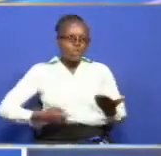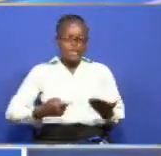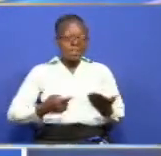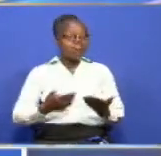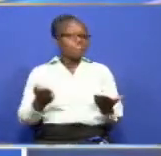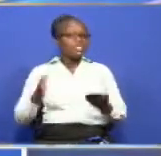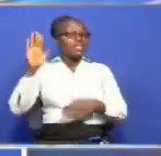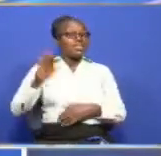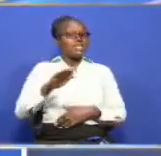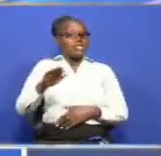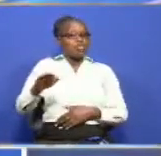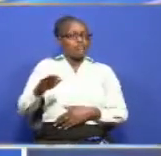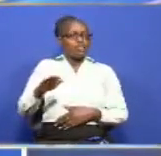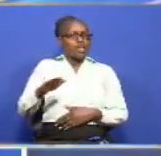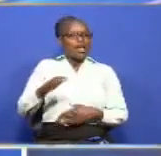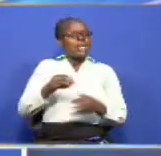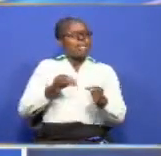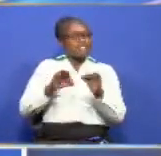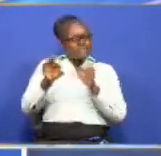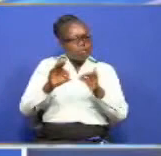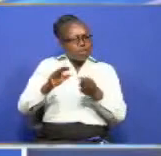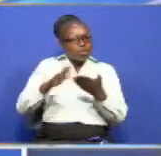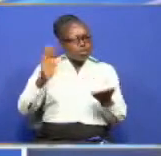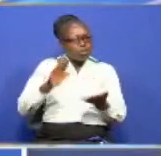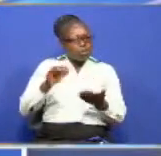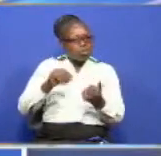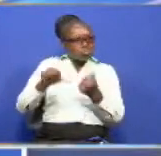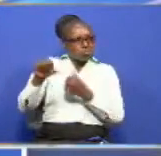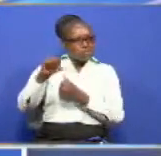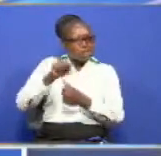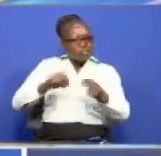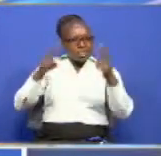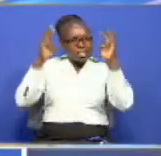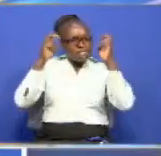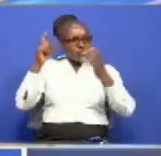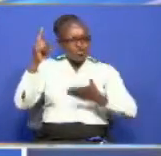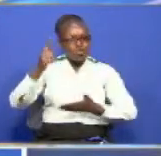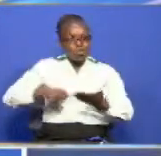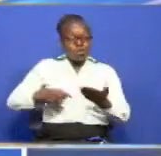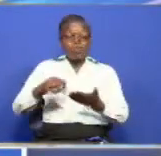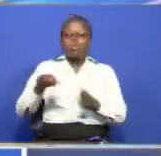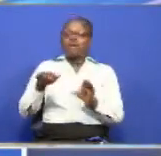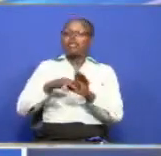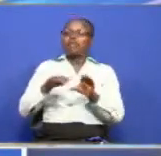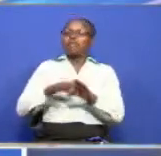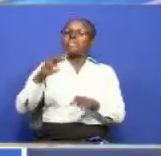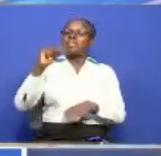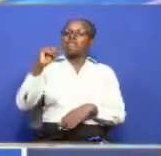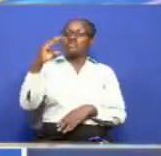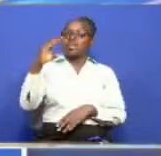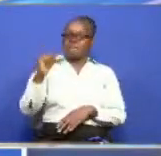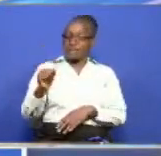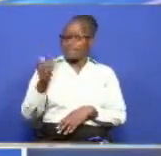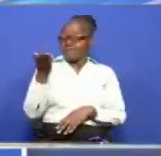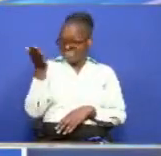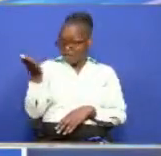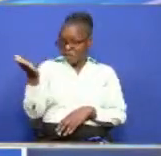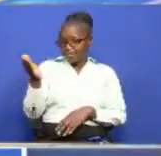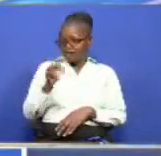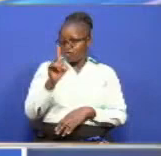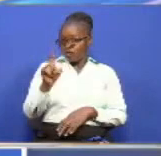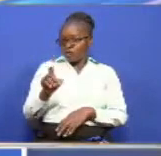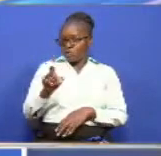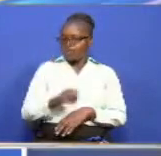Assembly. What more can you tell us, and what are the issues that are being raised by the members of the County Assembly in Kitui?